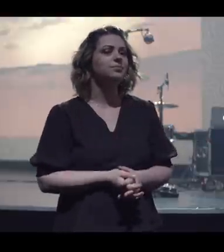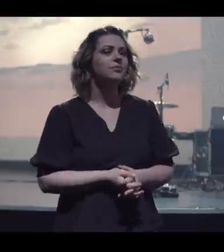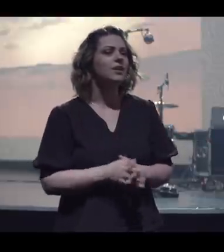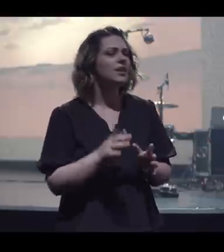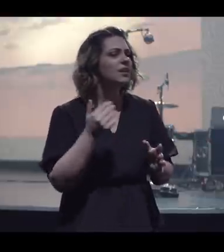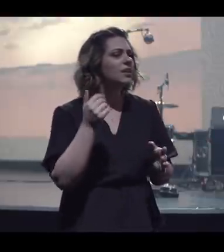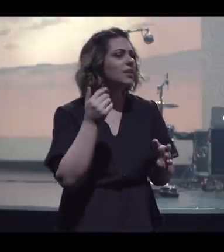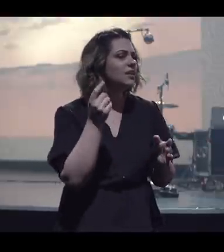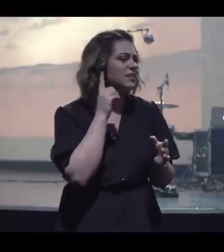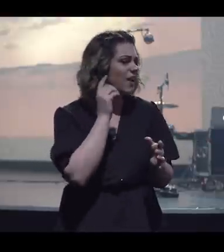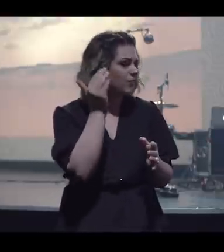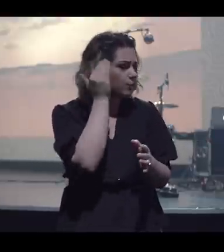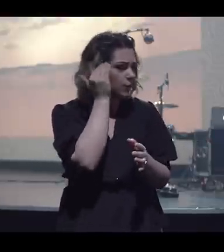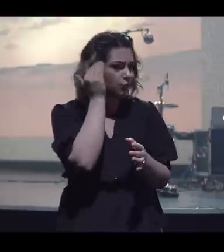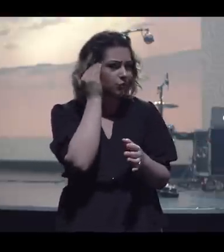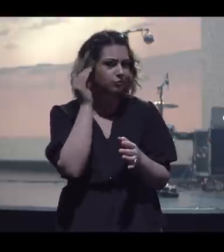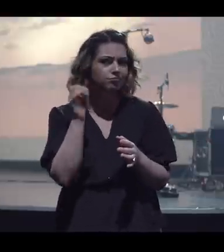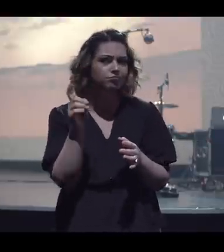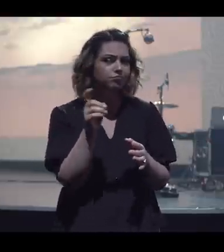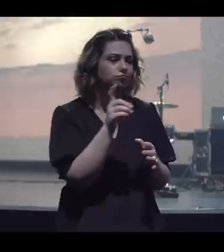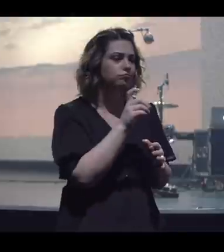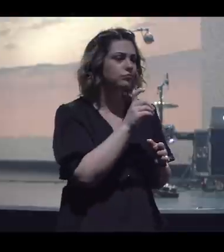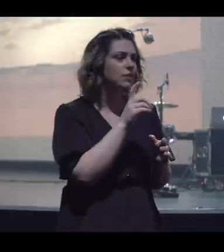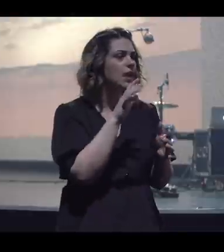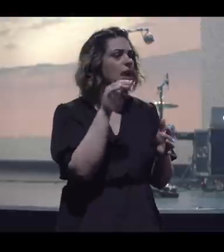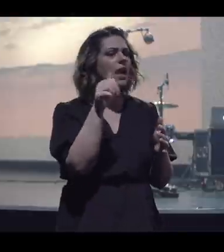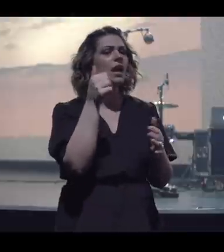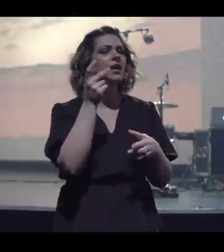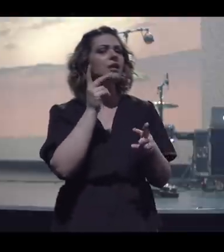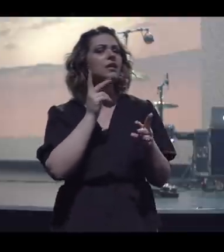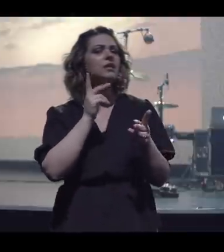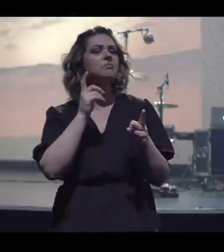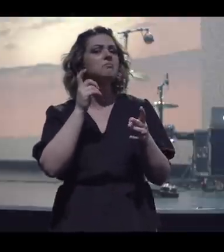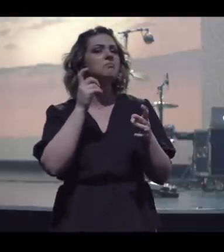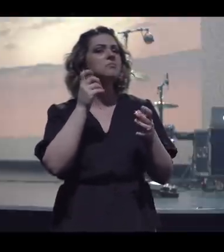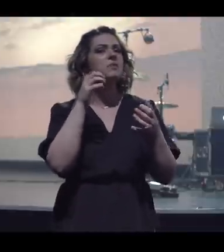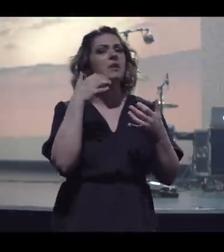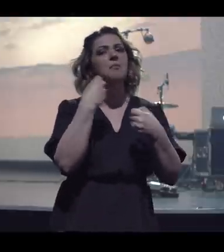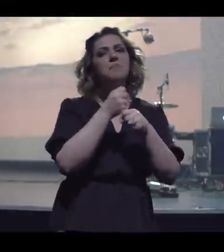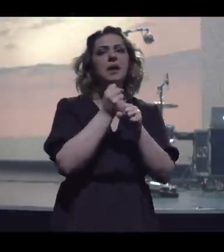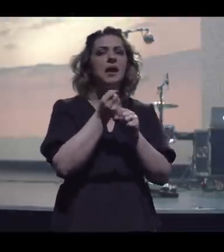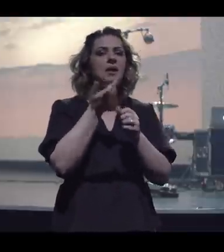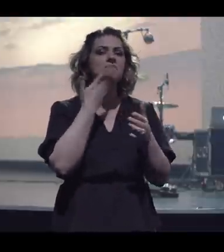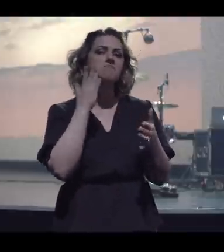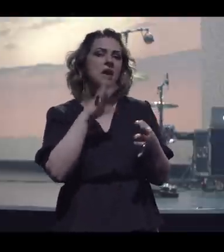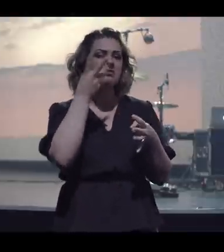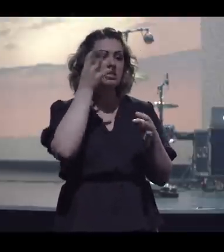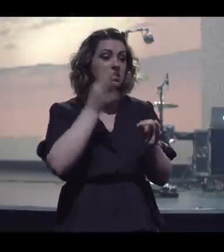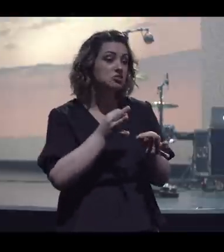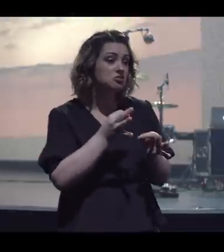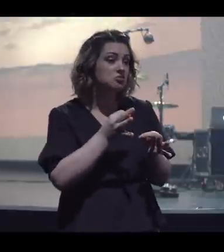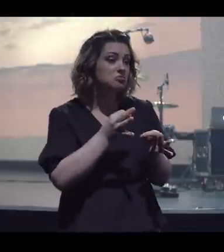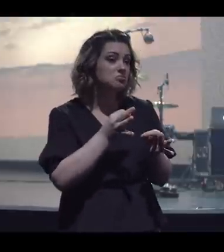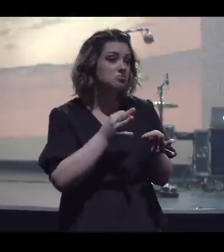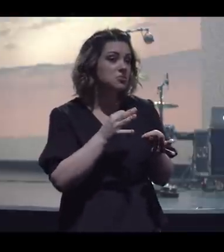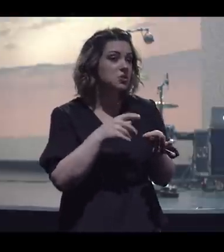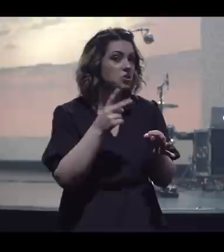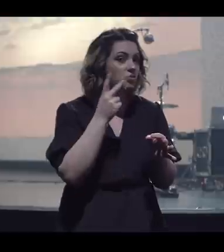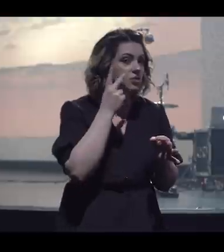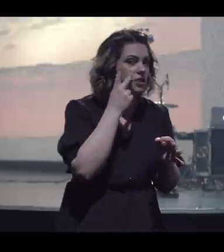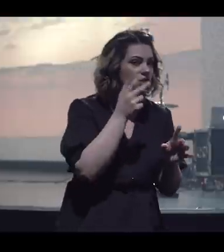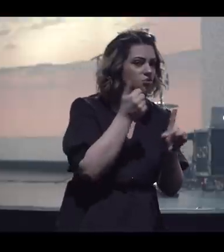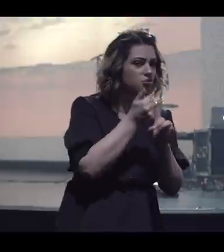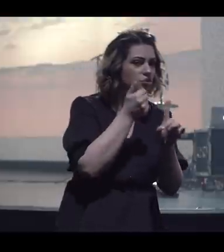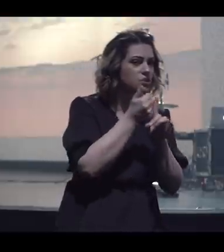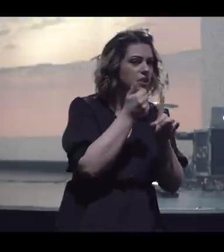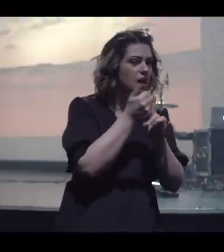anyone? Have any of you made a bad decision and you find yourself surrounded by wolves or isolated or